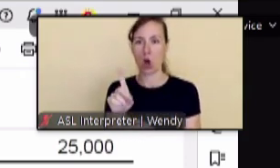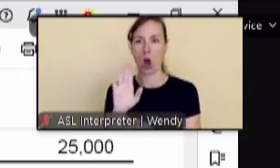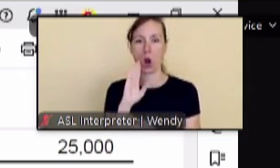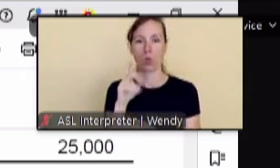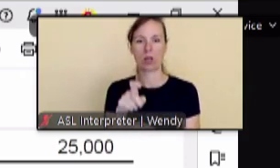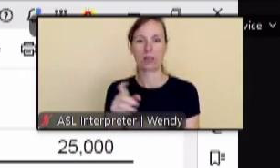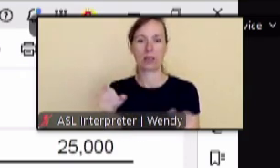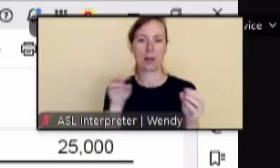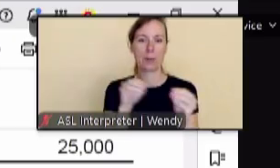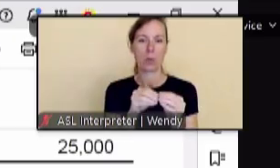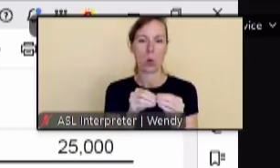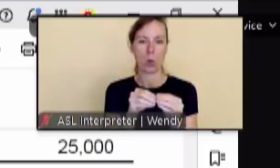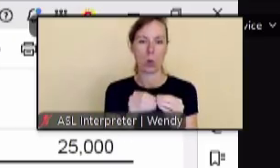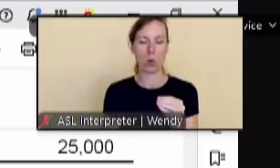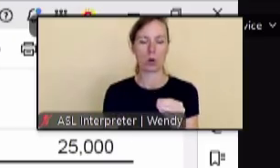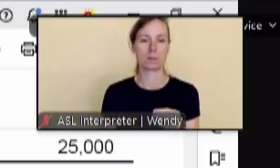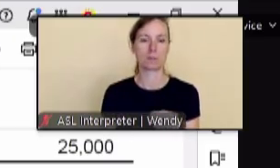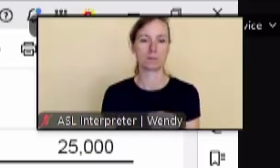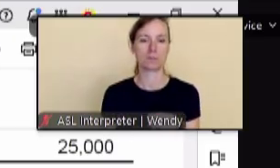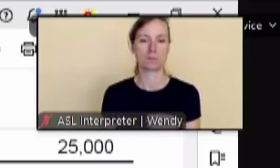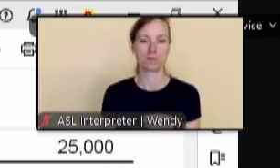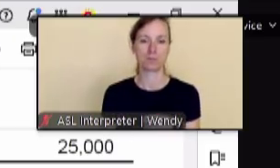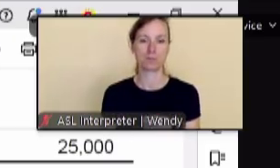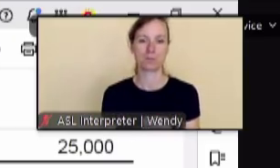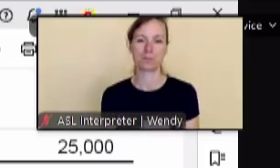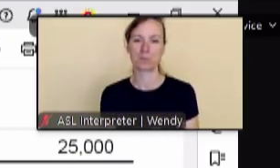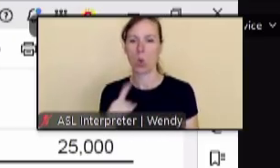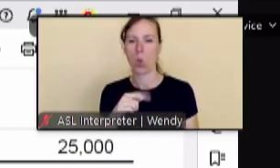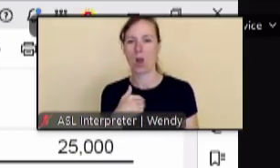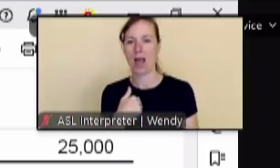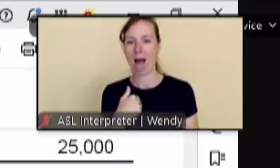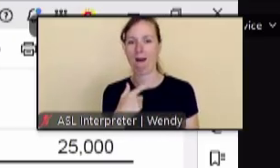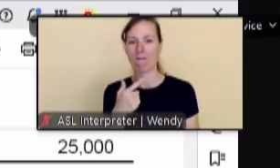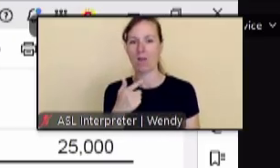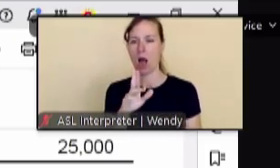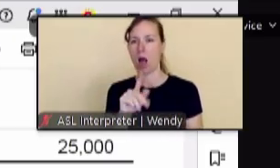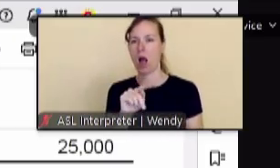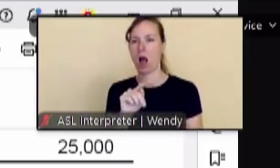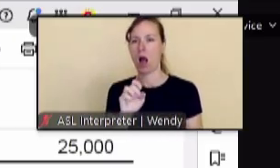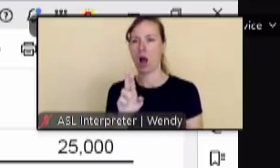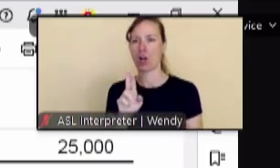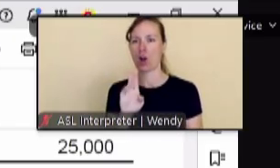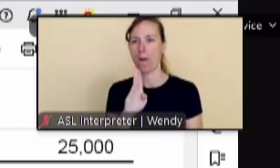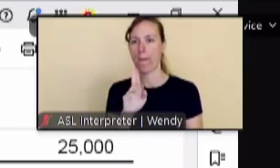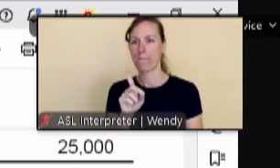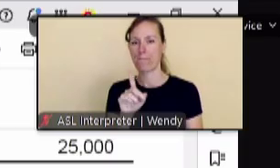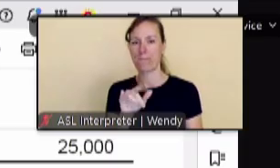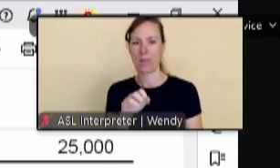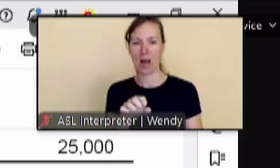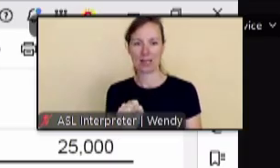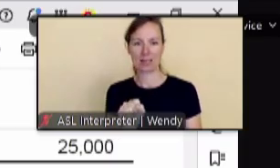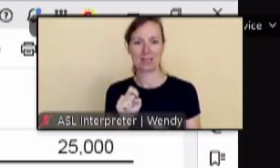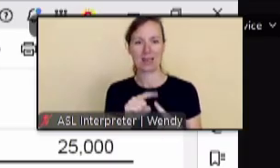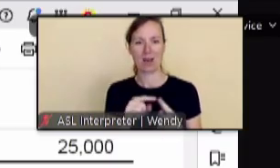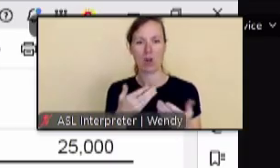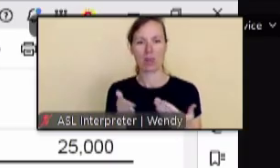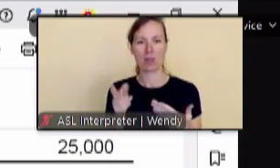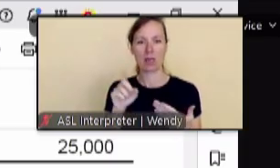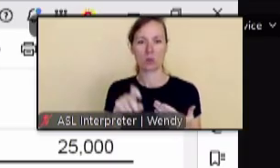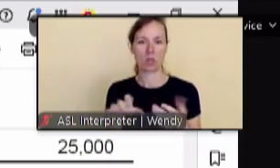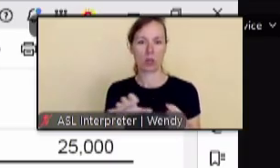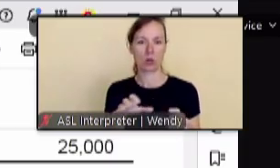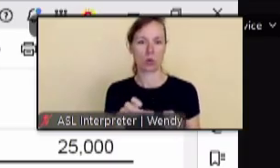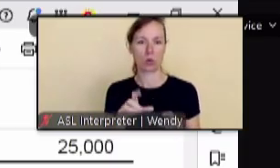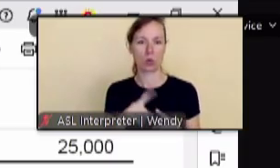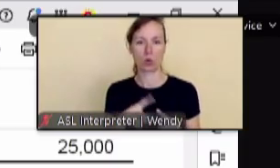more. We have these gutter buddies. We have various things that we need to do to comply with our SWIP. That's our stormwater